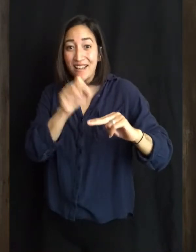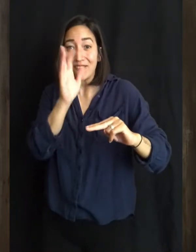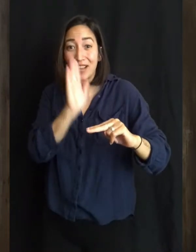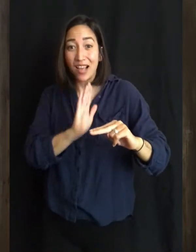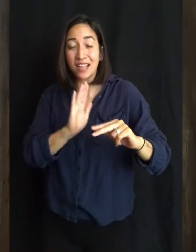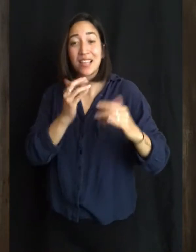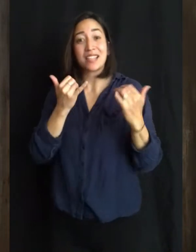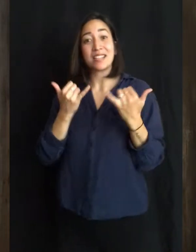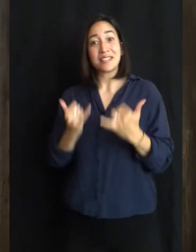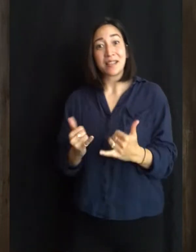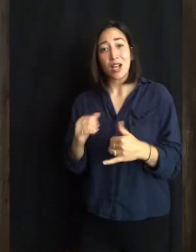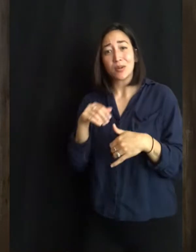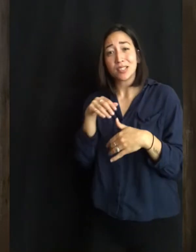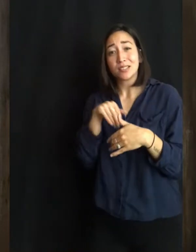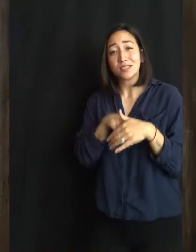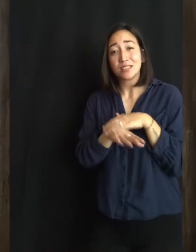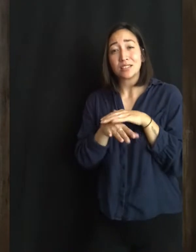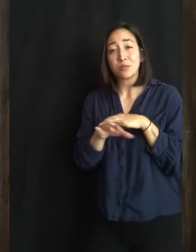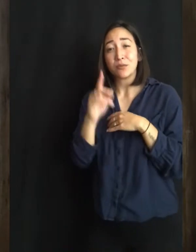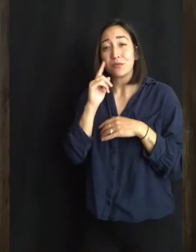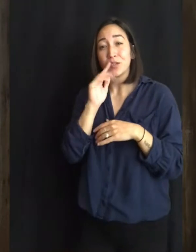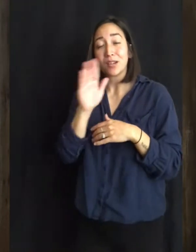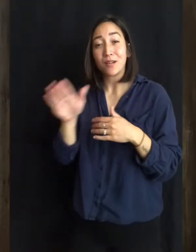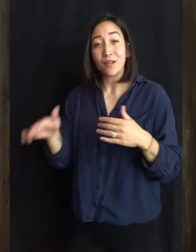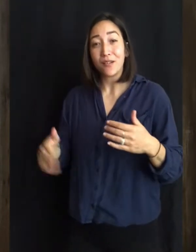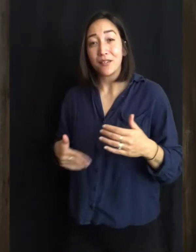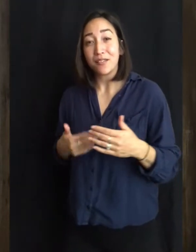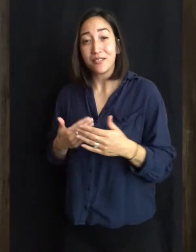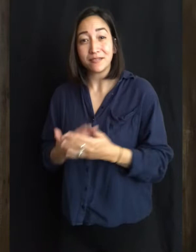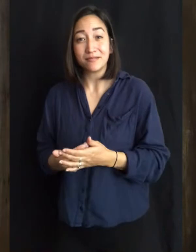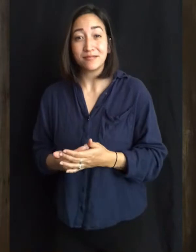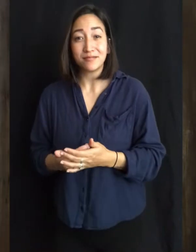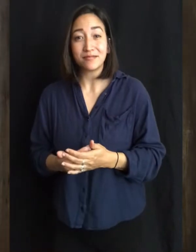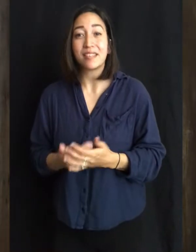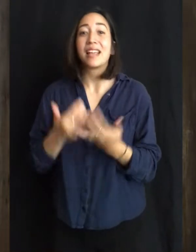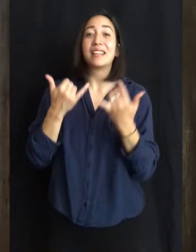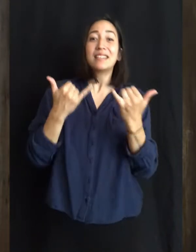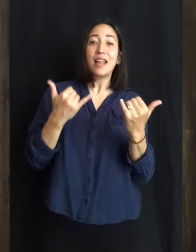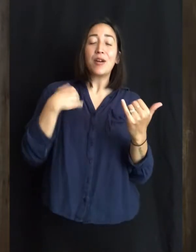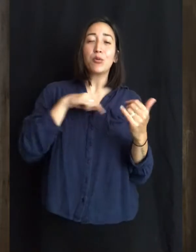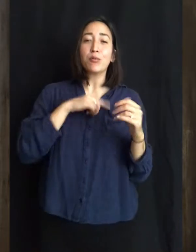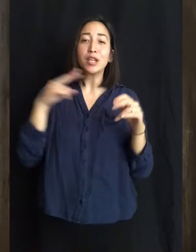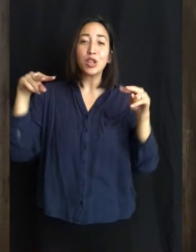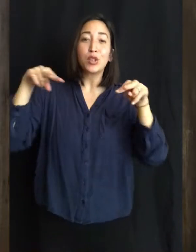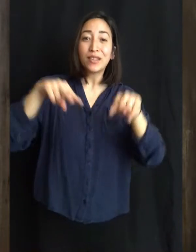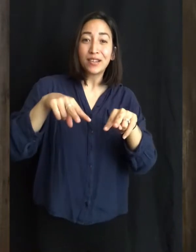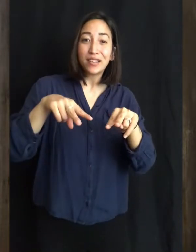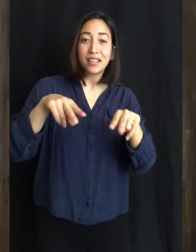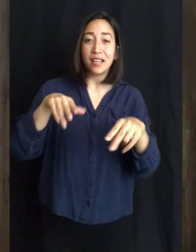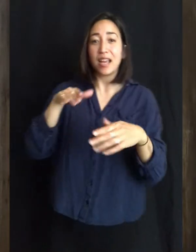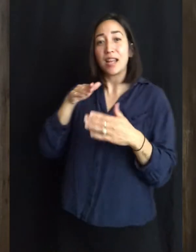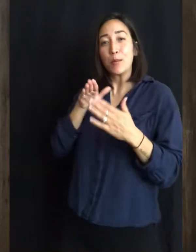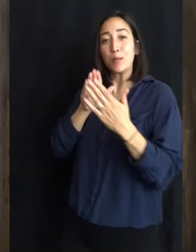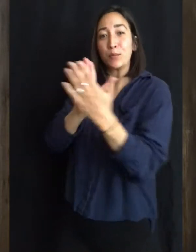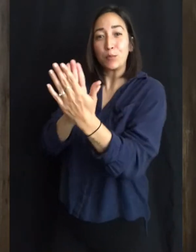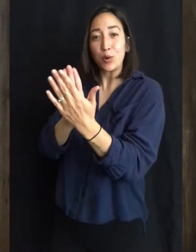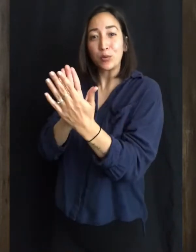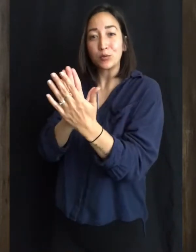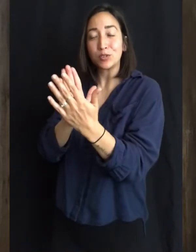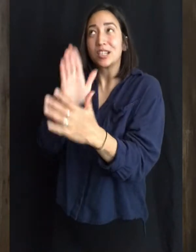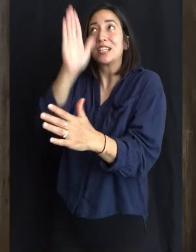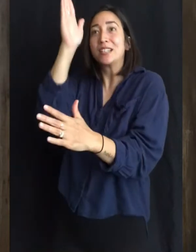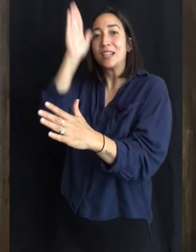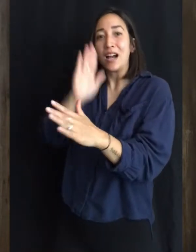was made accessible for all. We now get to look in and approach